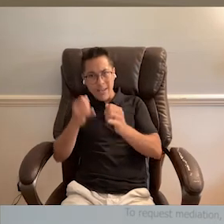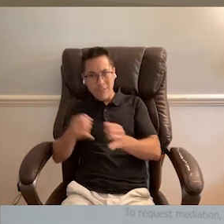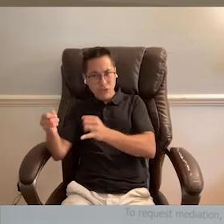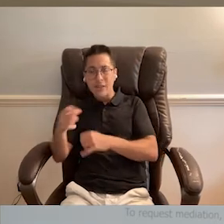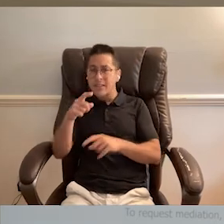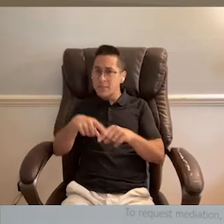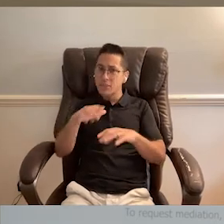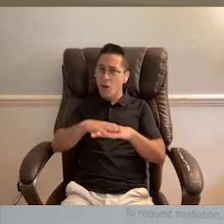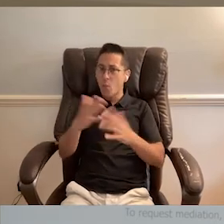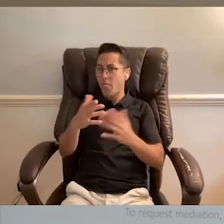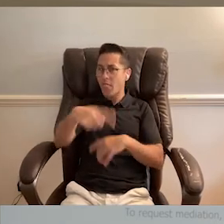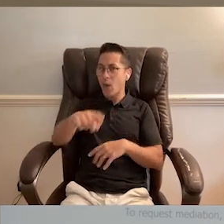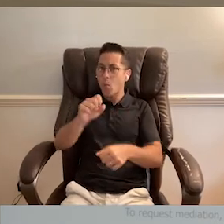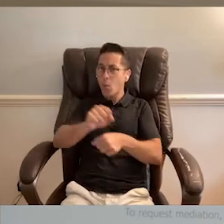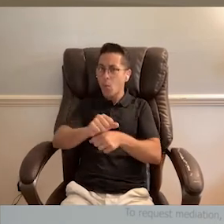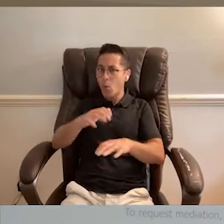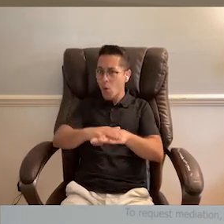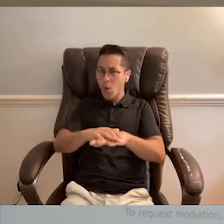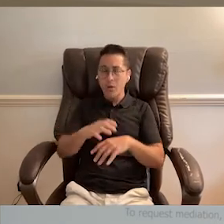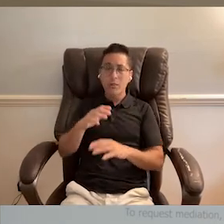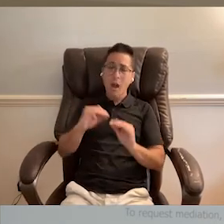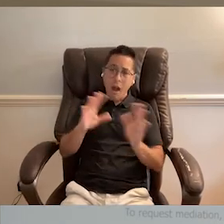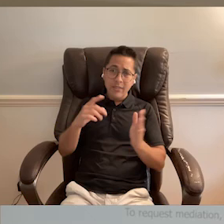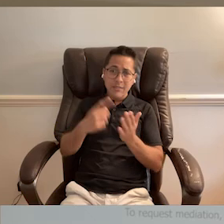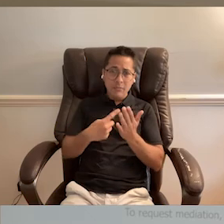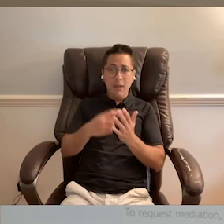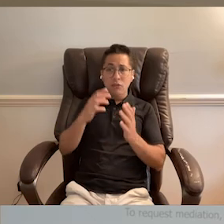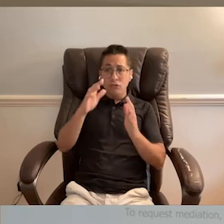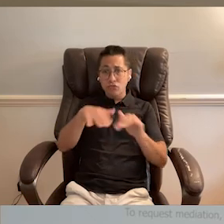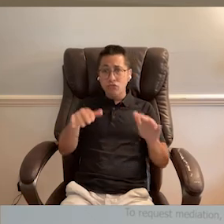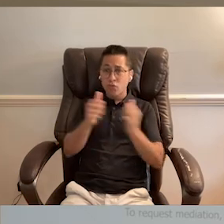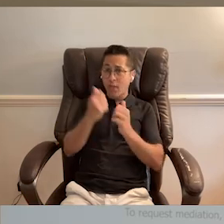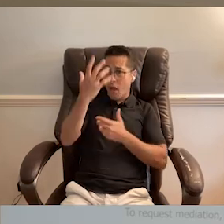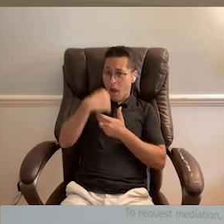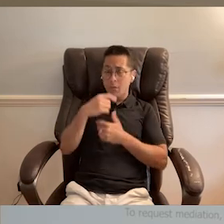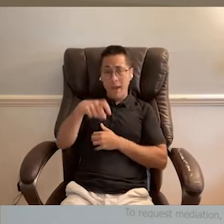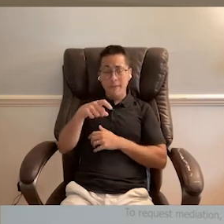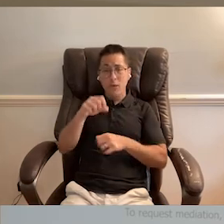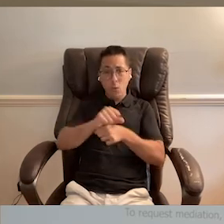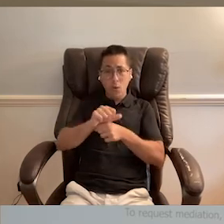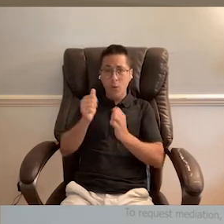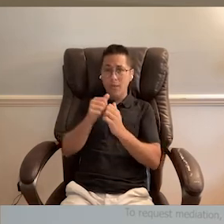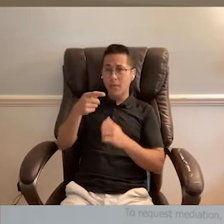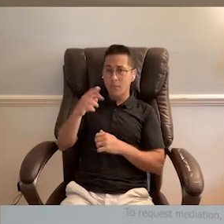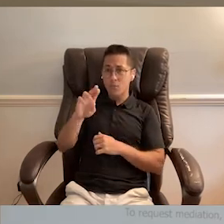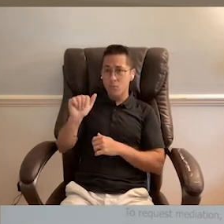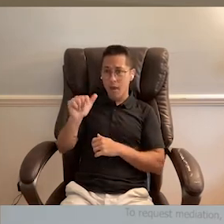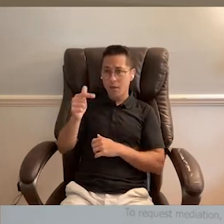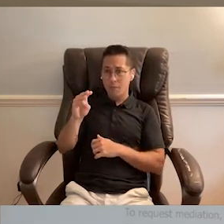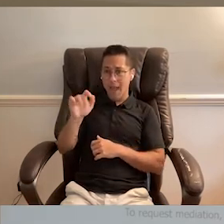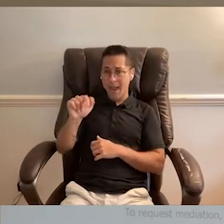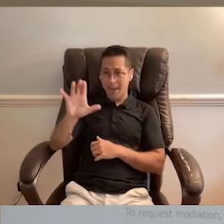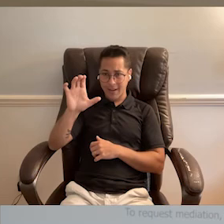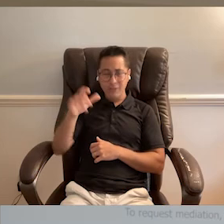know, obviously sometimes, like children with autism need to be working on pragmatics. And so you want a group because